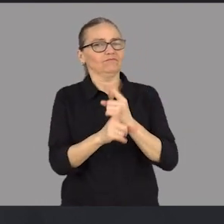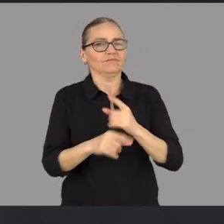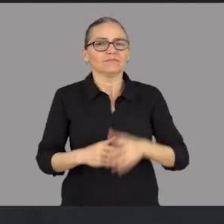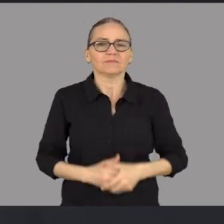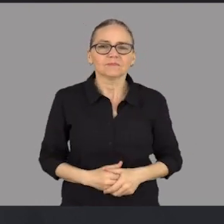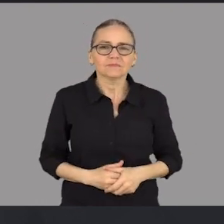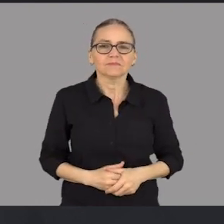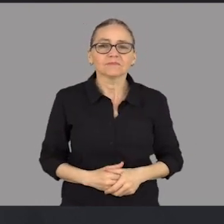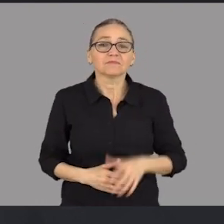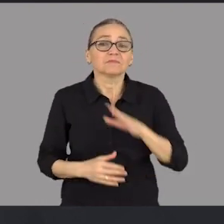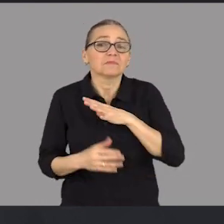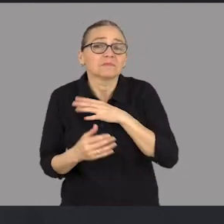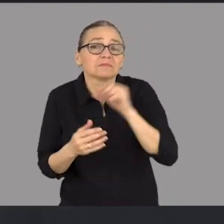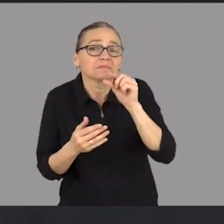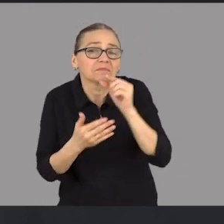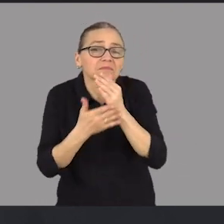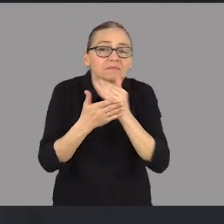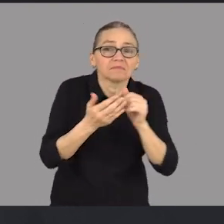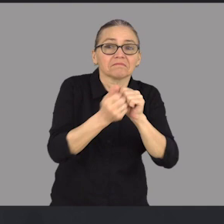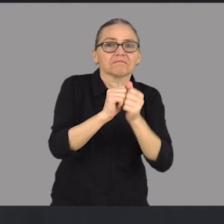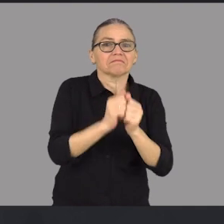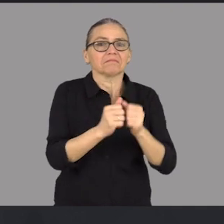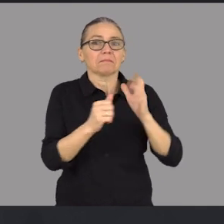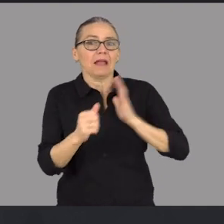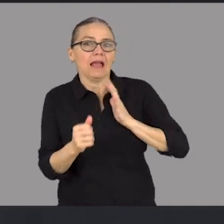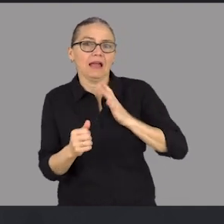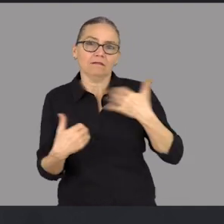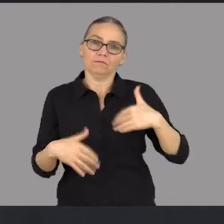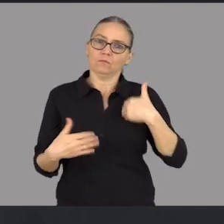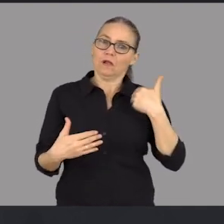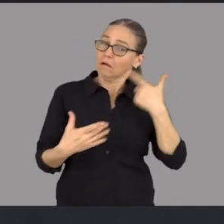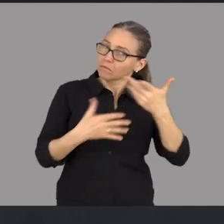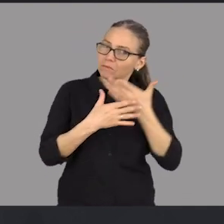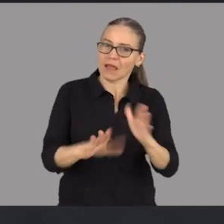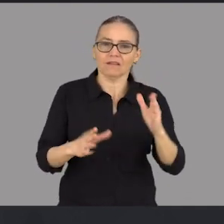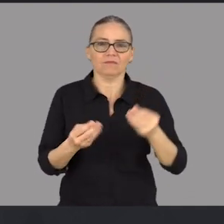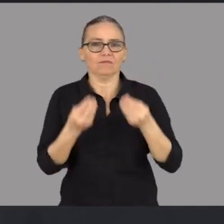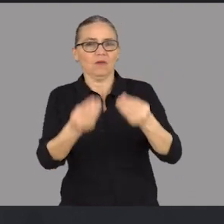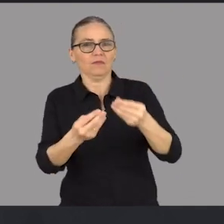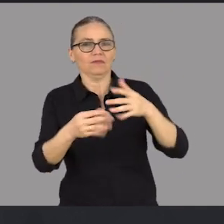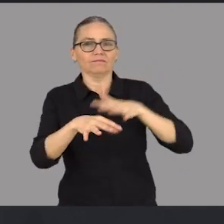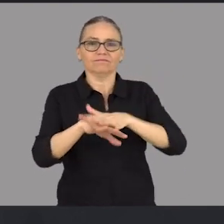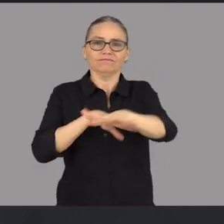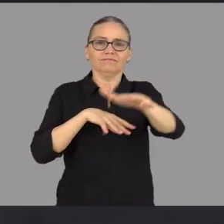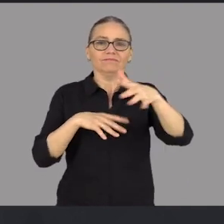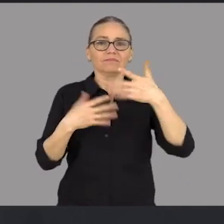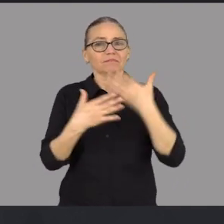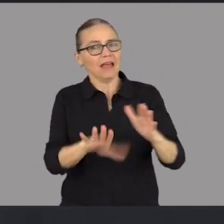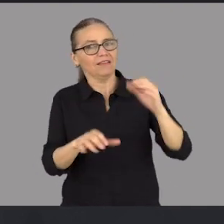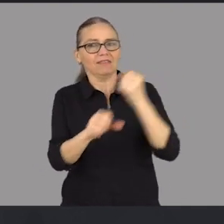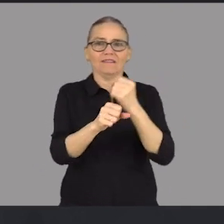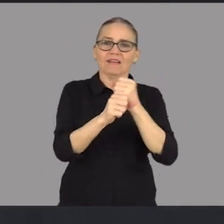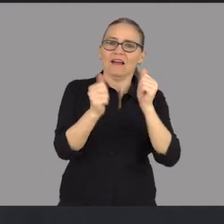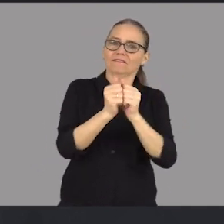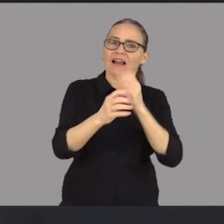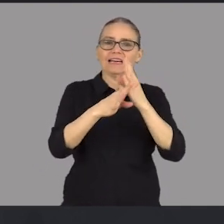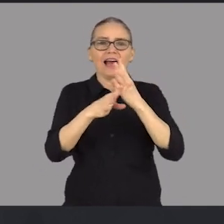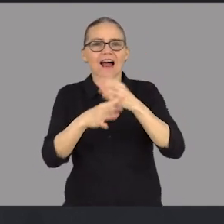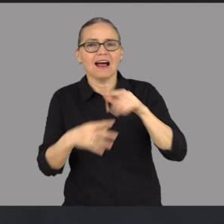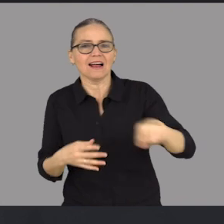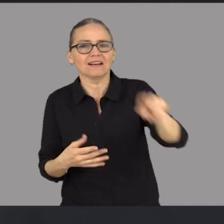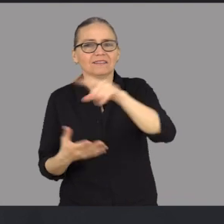are in a safe environment as well, and they feel welcomed, and you know, they have the necessary training and those kind of things